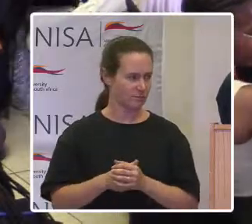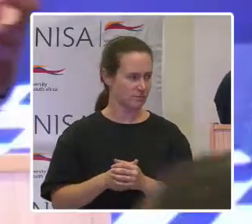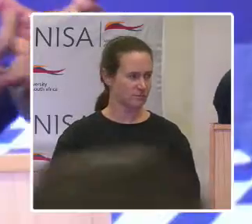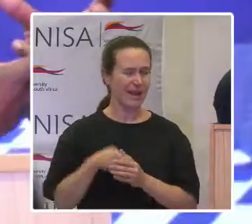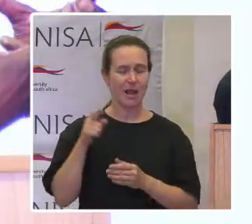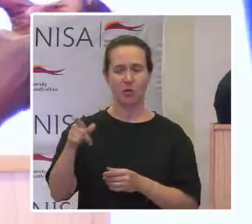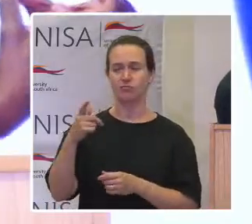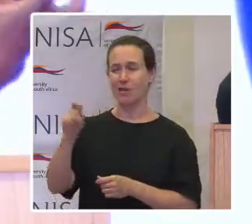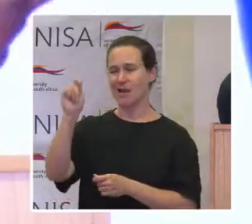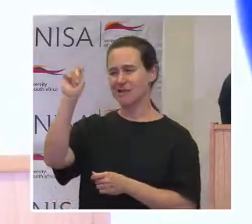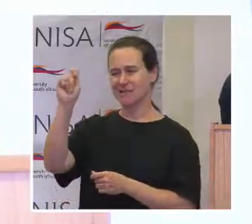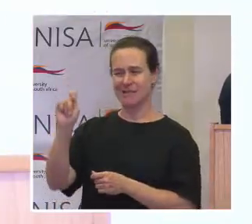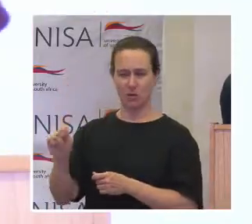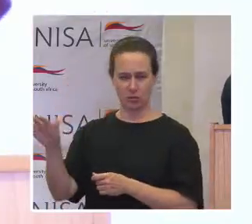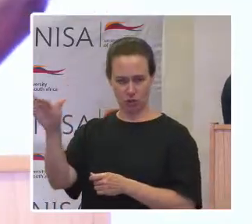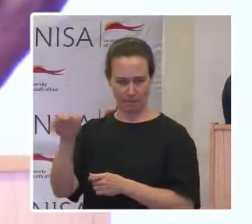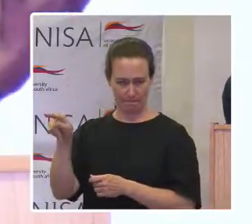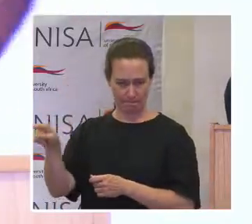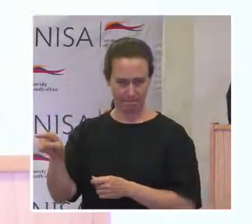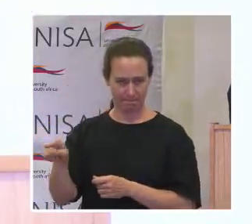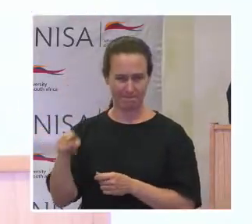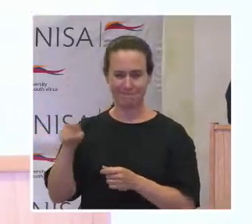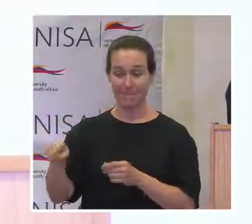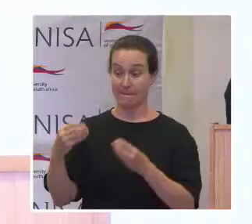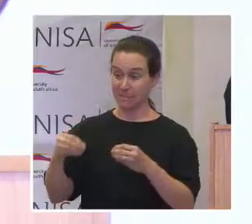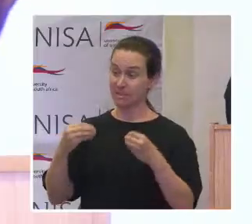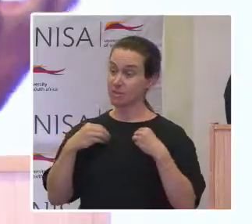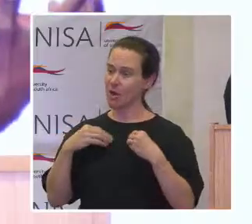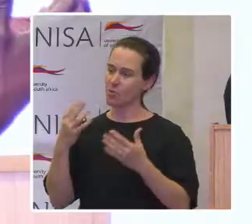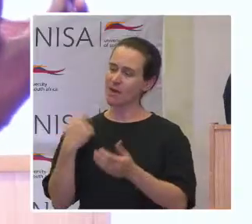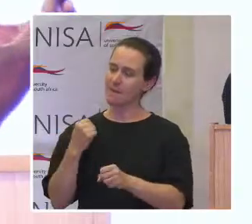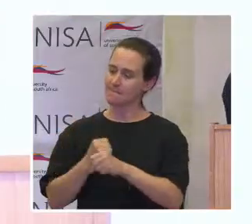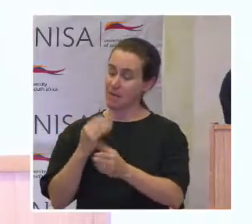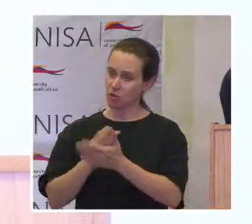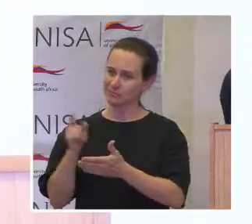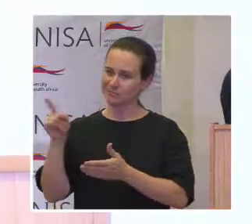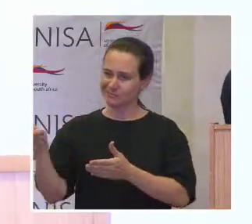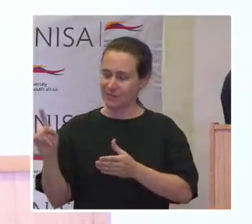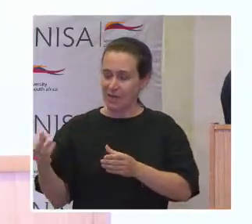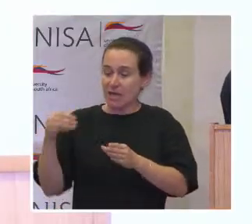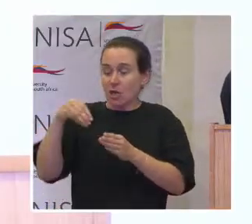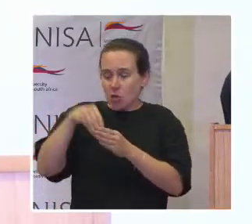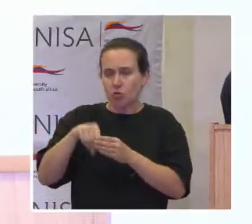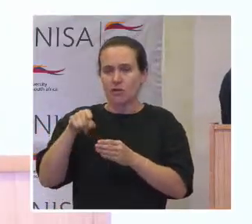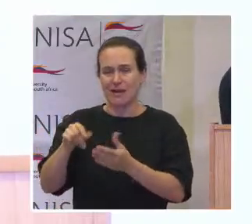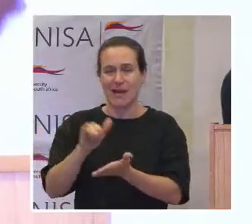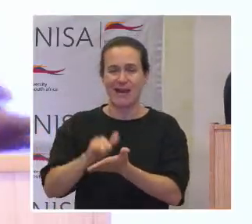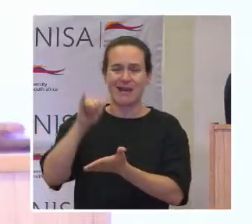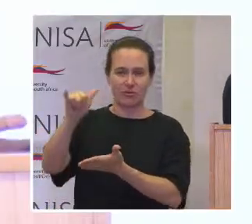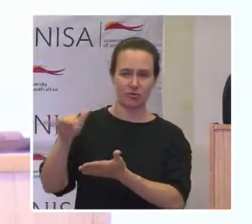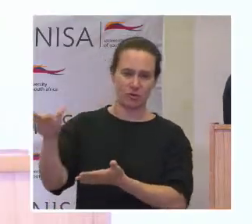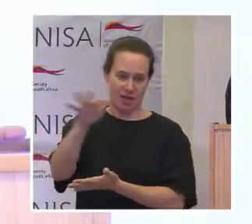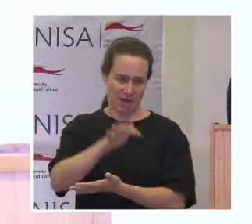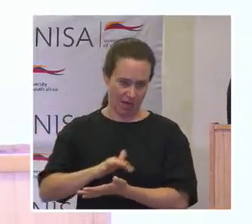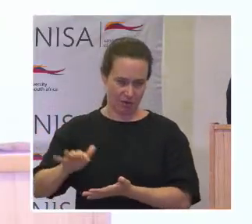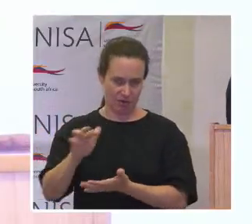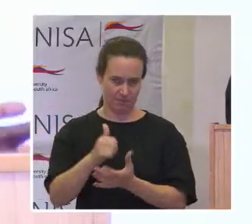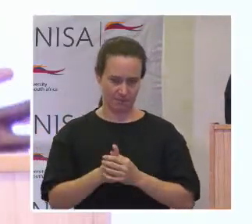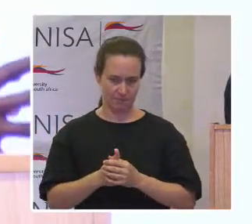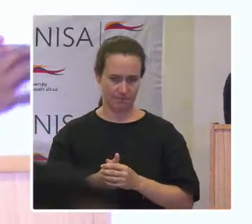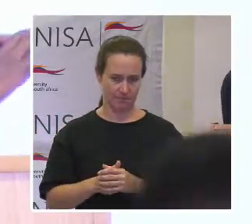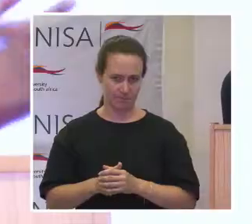township entrepreneurs to participate into the Aerotropolis zones that we're talking